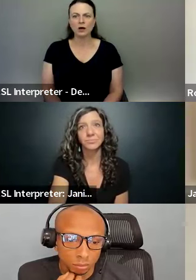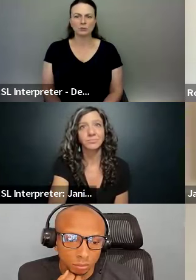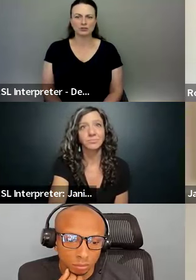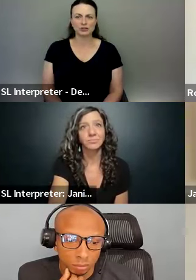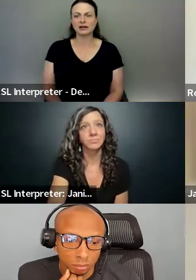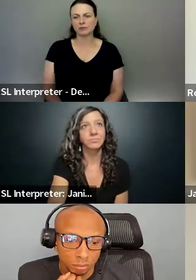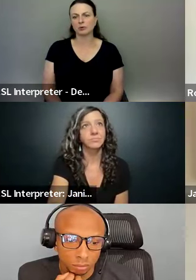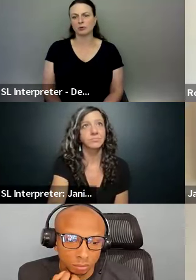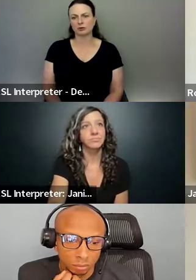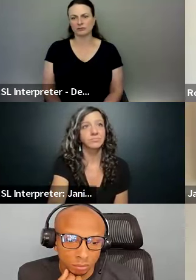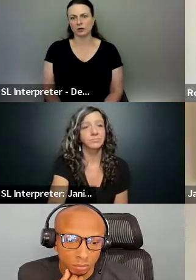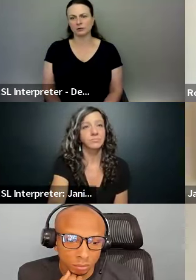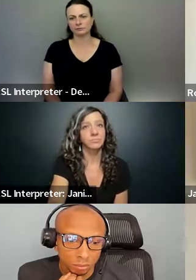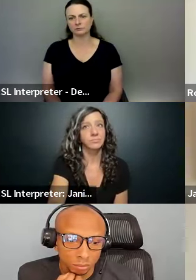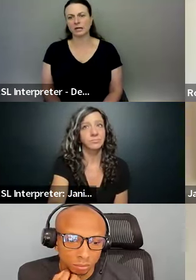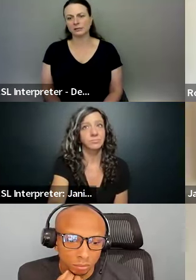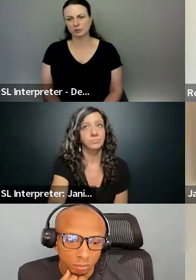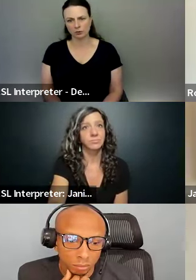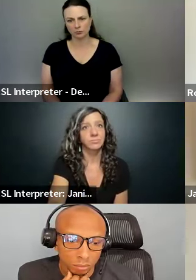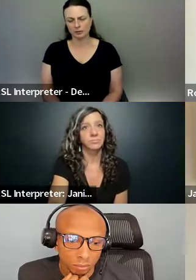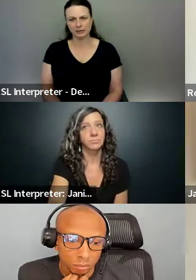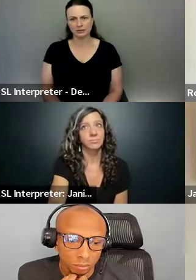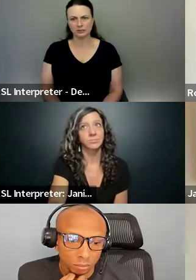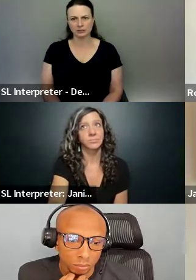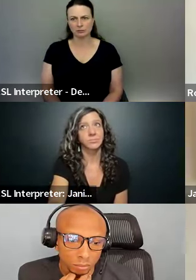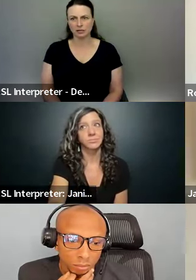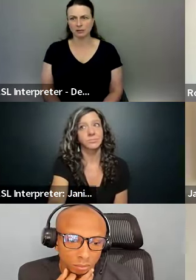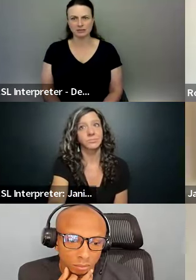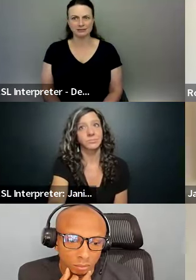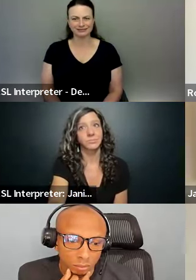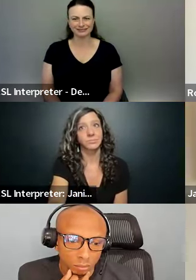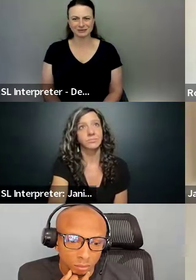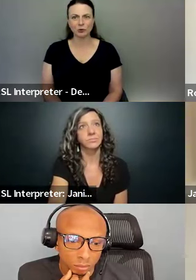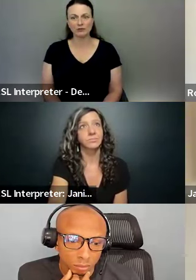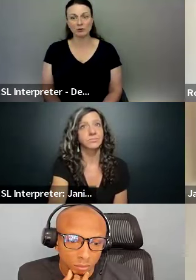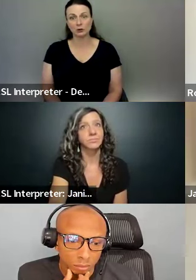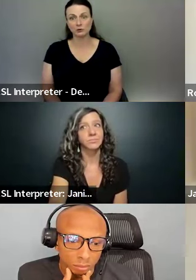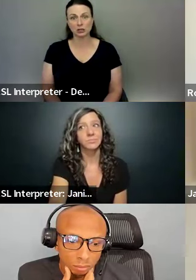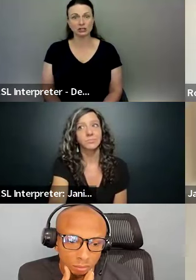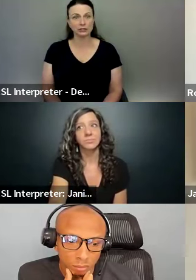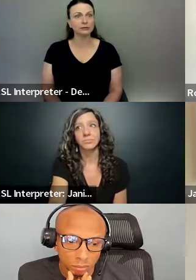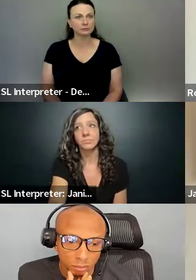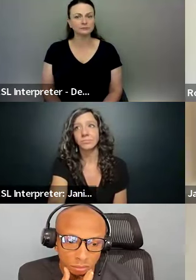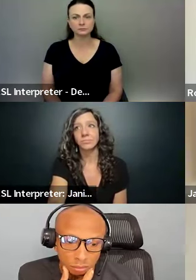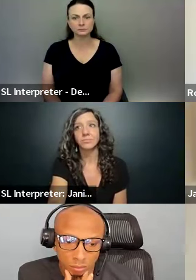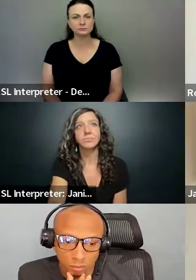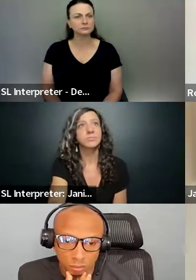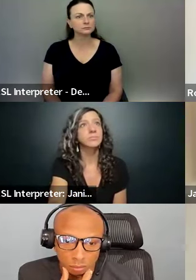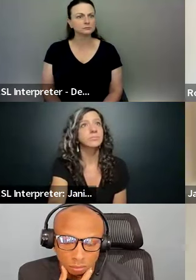we want what the deaf people prefer as a group and not just like make up signs for whatever they're using currently.